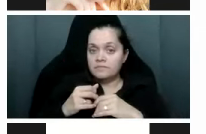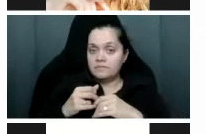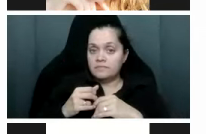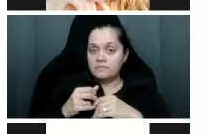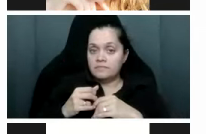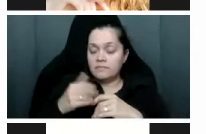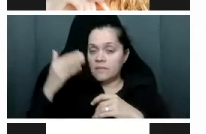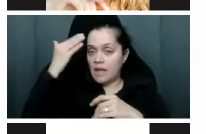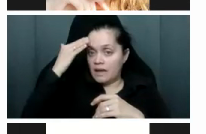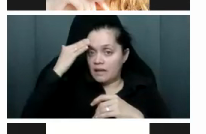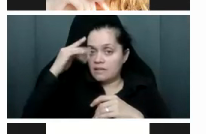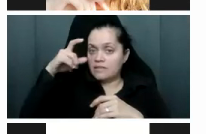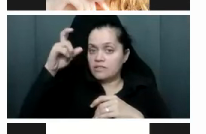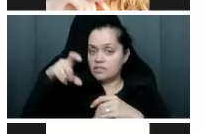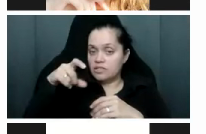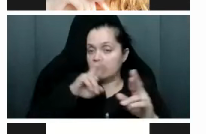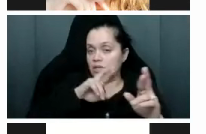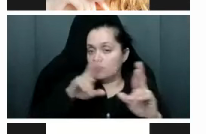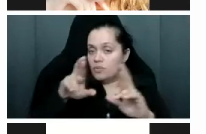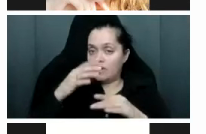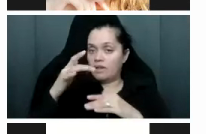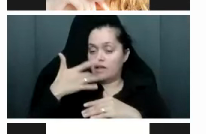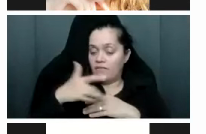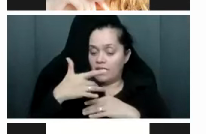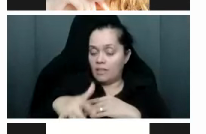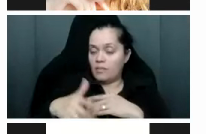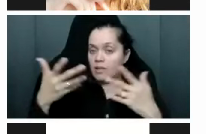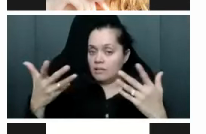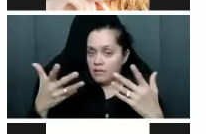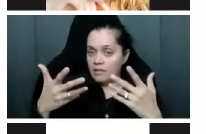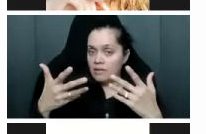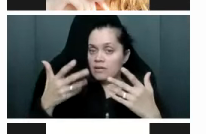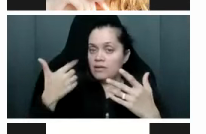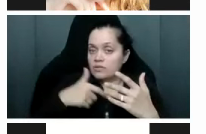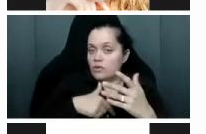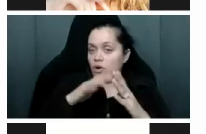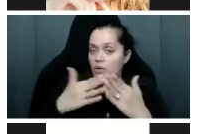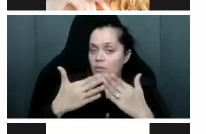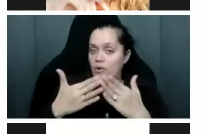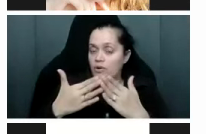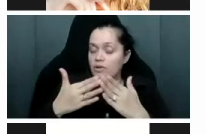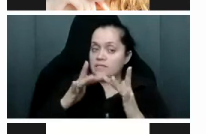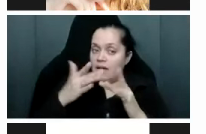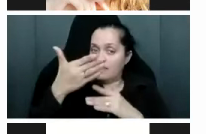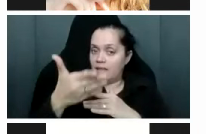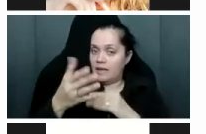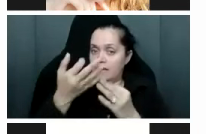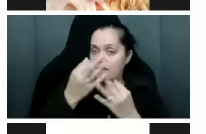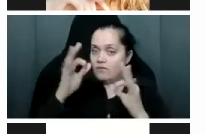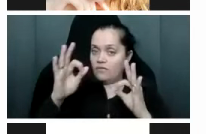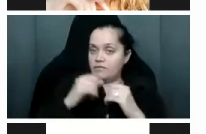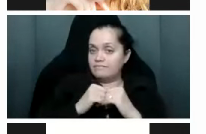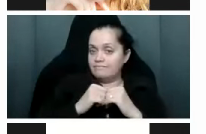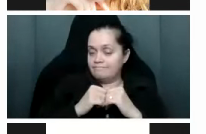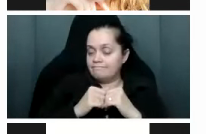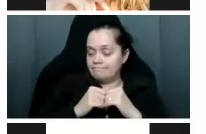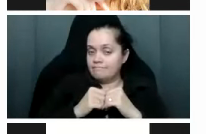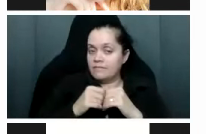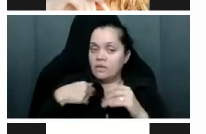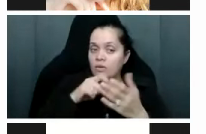knowledge should be readily available. Thus, our textbook is online and free. We wrote